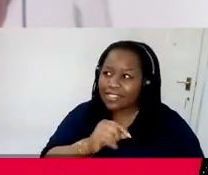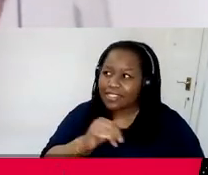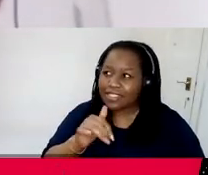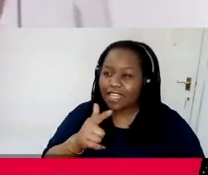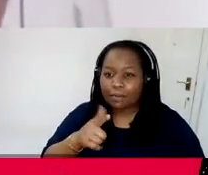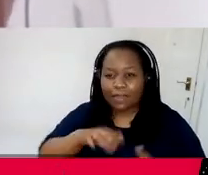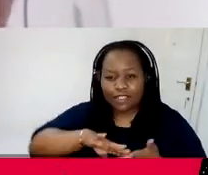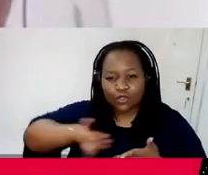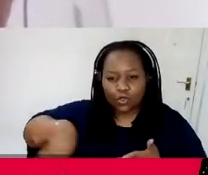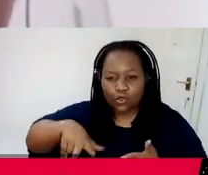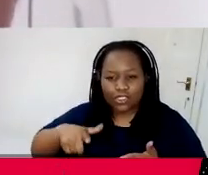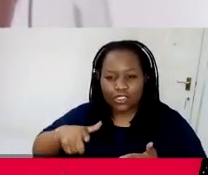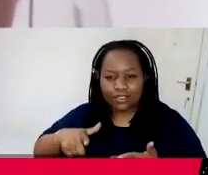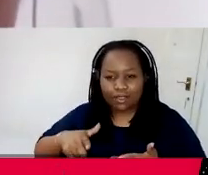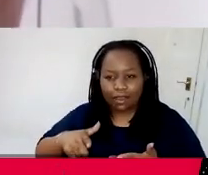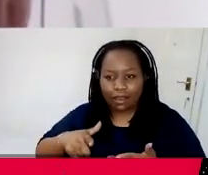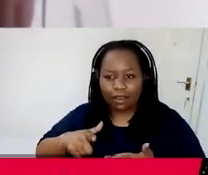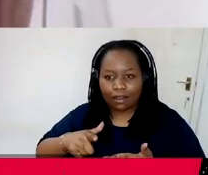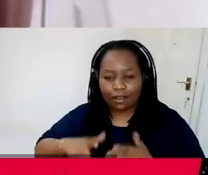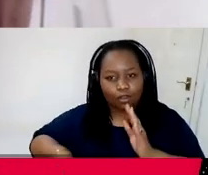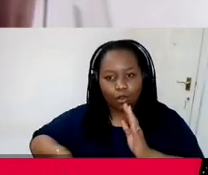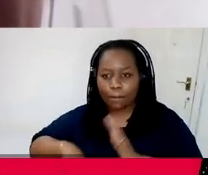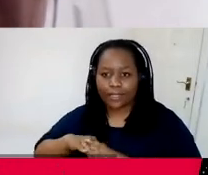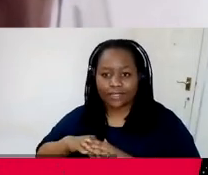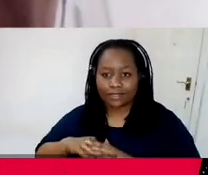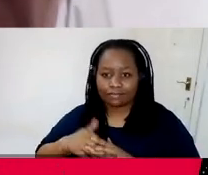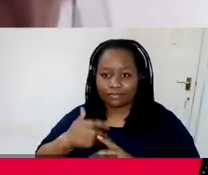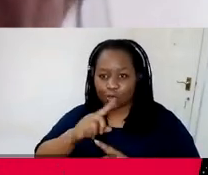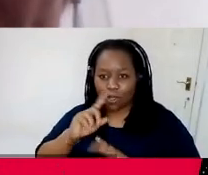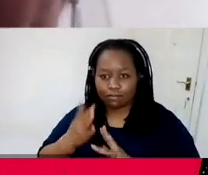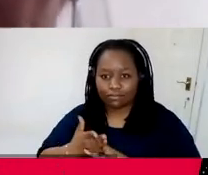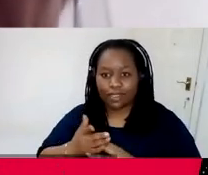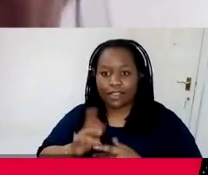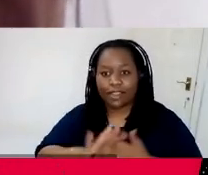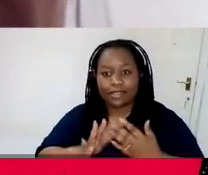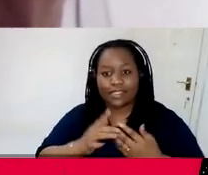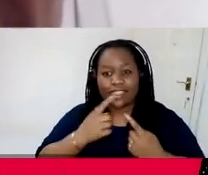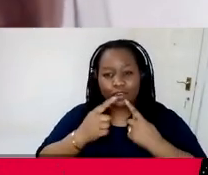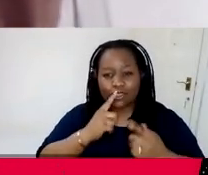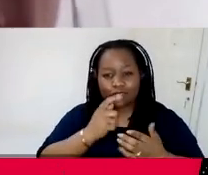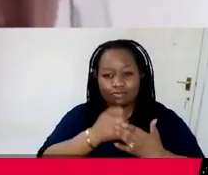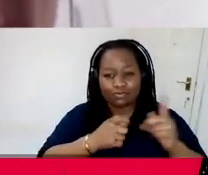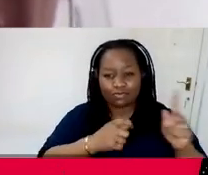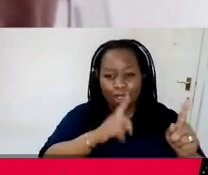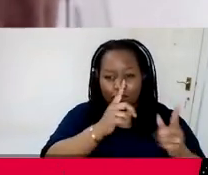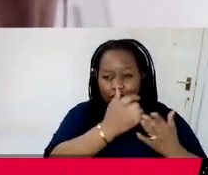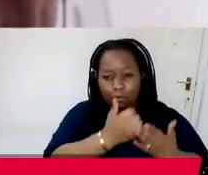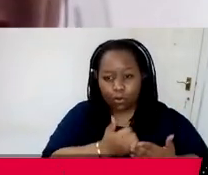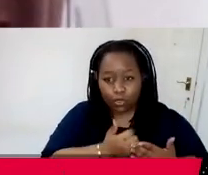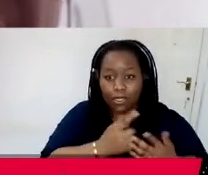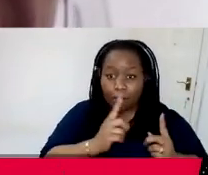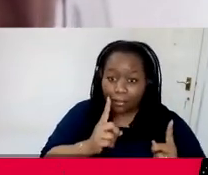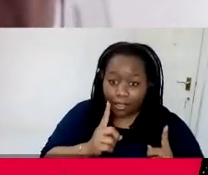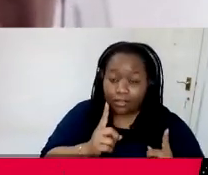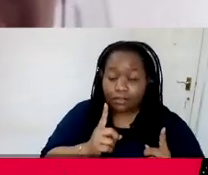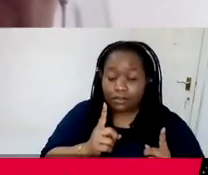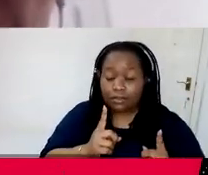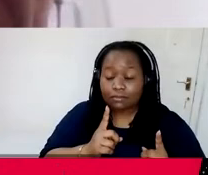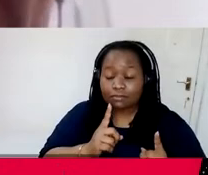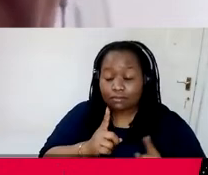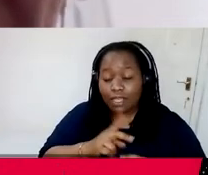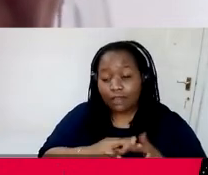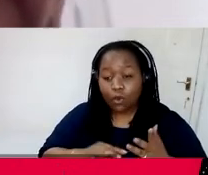useful tool. And the other thing, finally, that I would say about it is think about what use you're going to then make of that